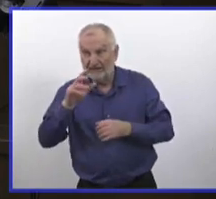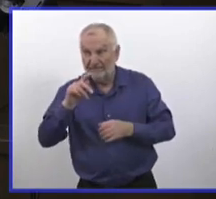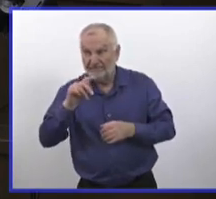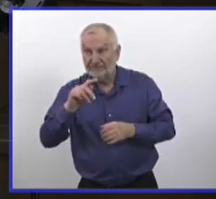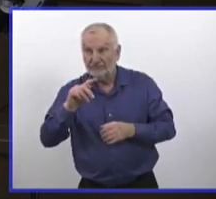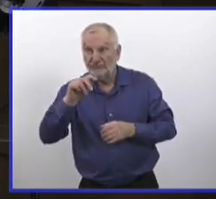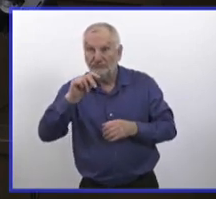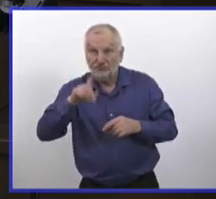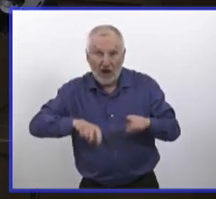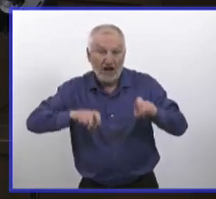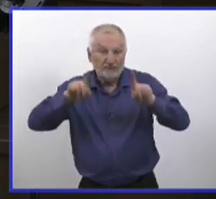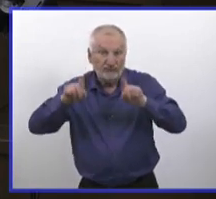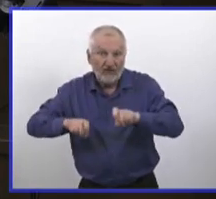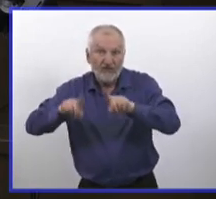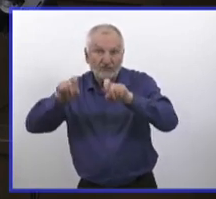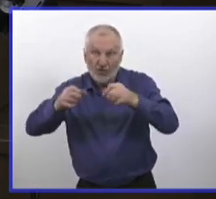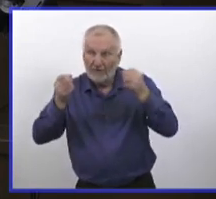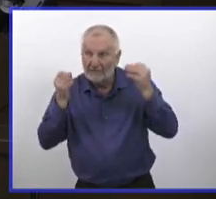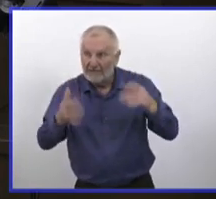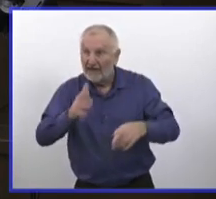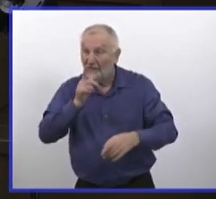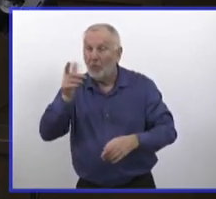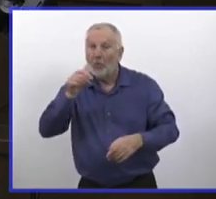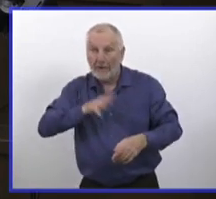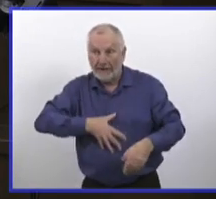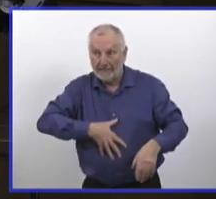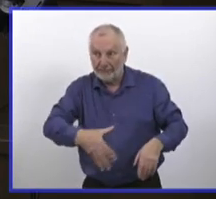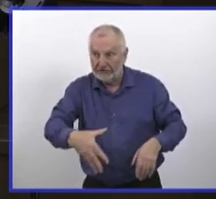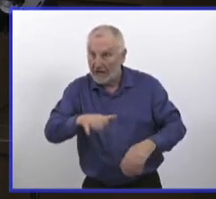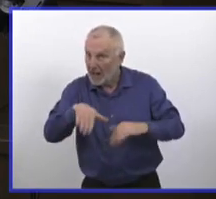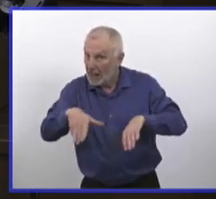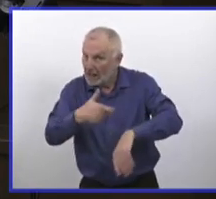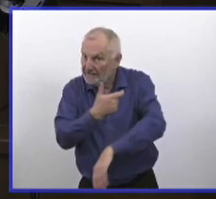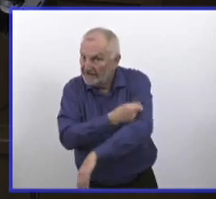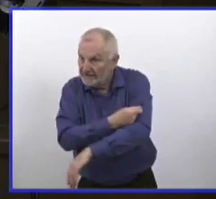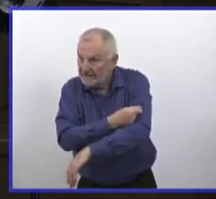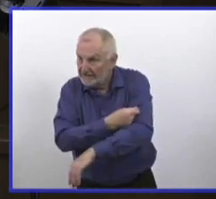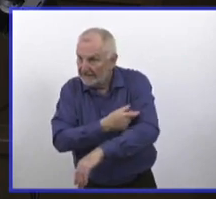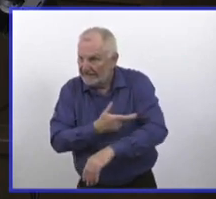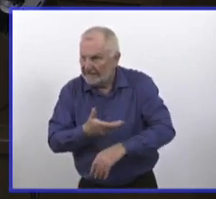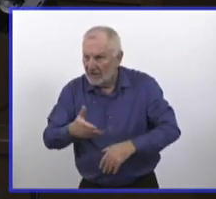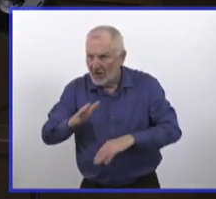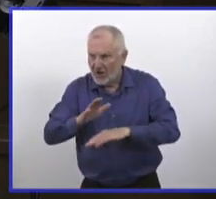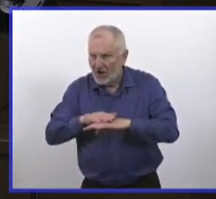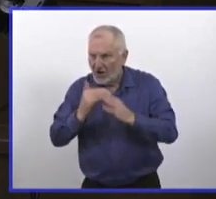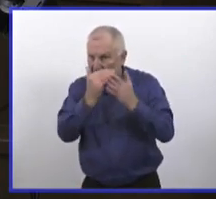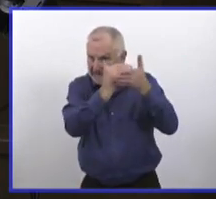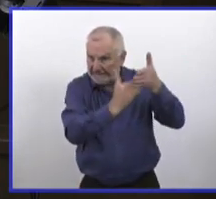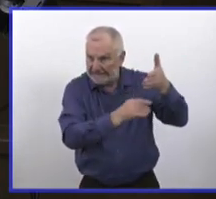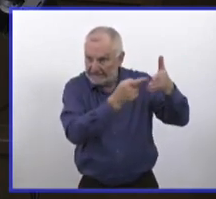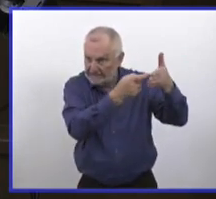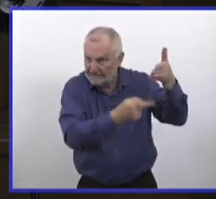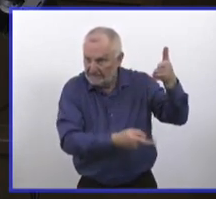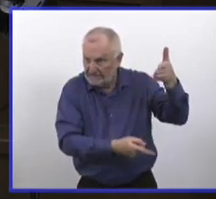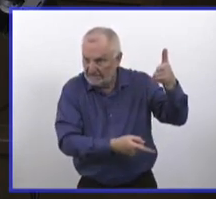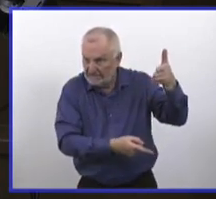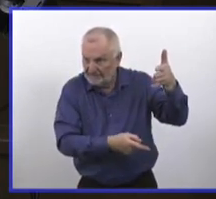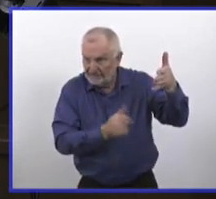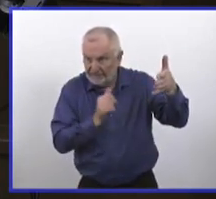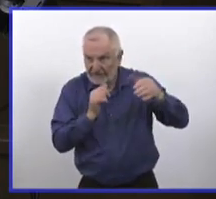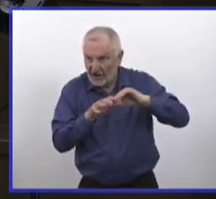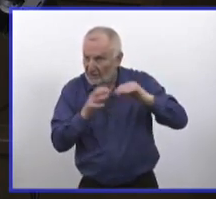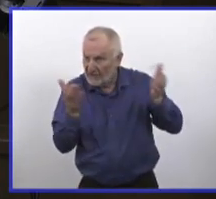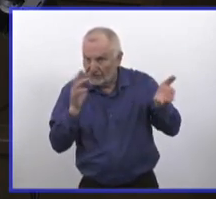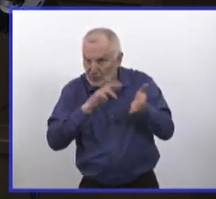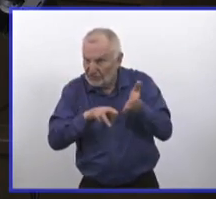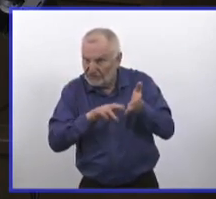people who are pregnant. So what made you put them on the list without that extensive research? And do we know more right now? Is there an